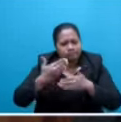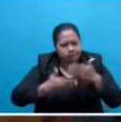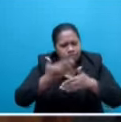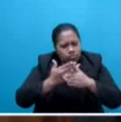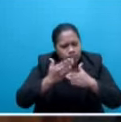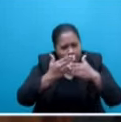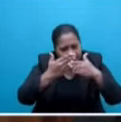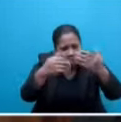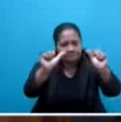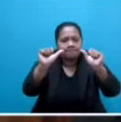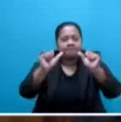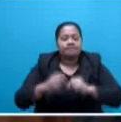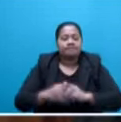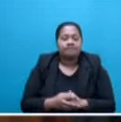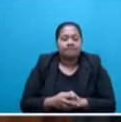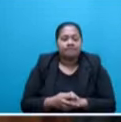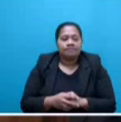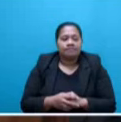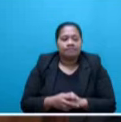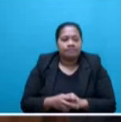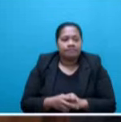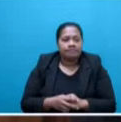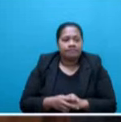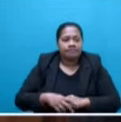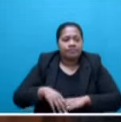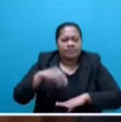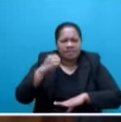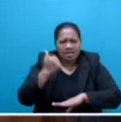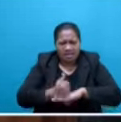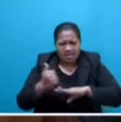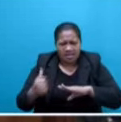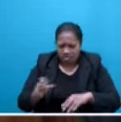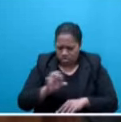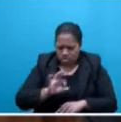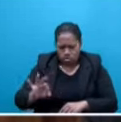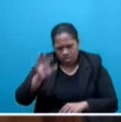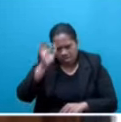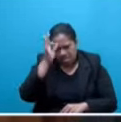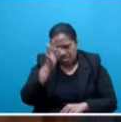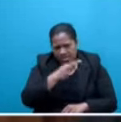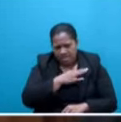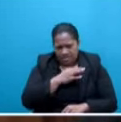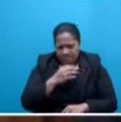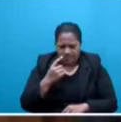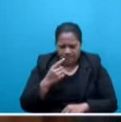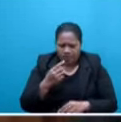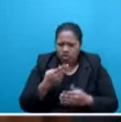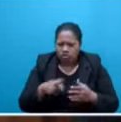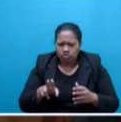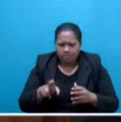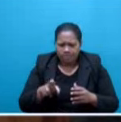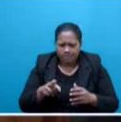Honourable Speaker said this government does not believe in band-aid solutions. Rather, it believes in providing constructive and